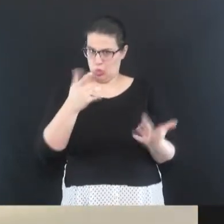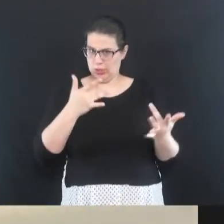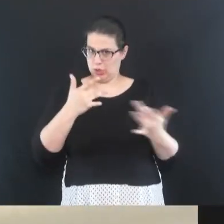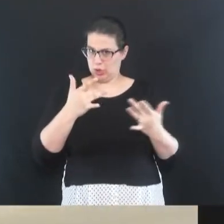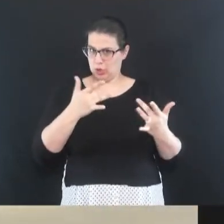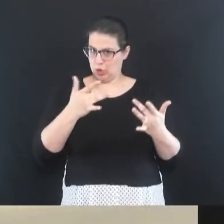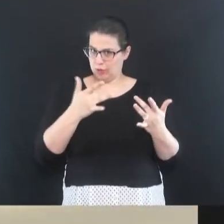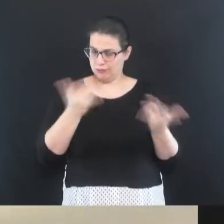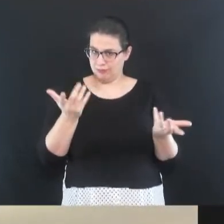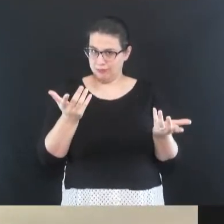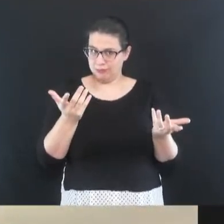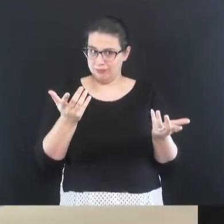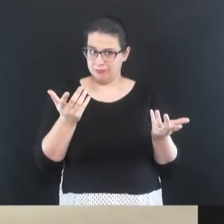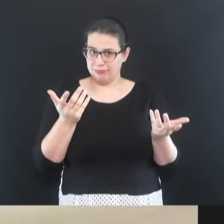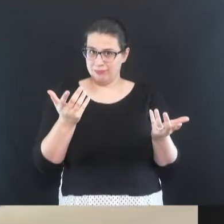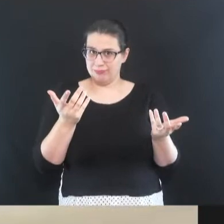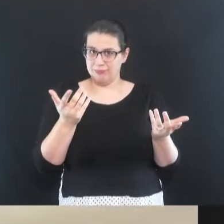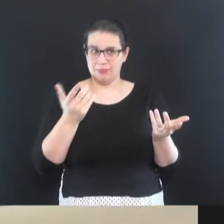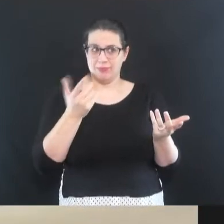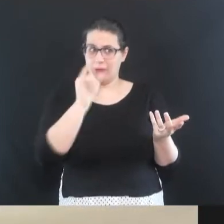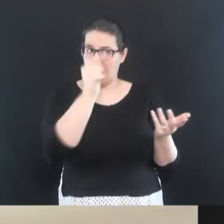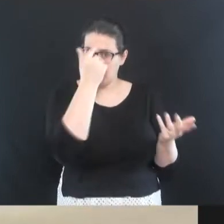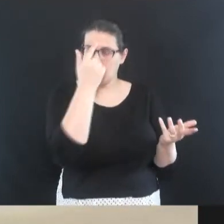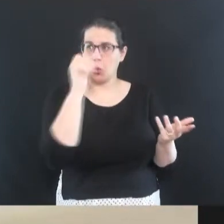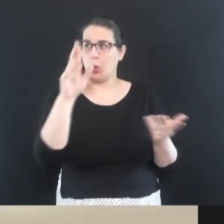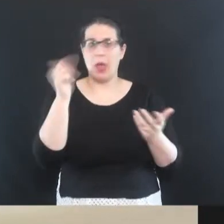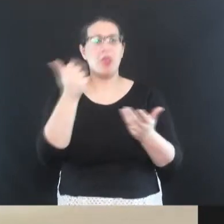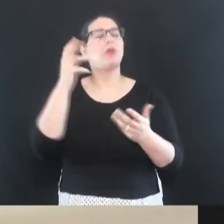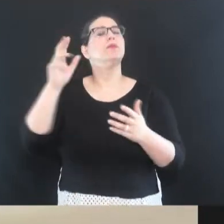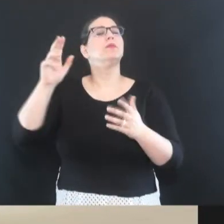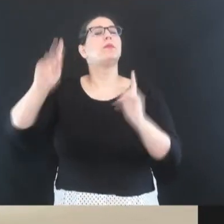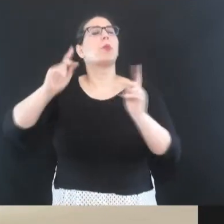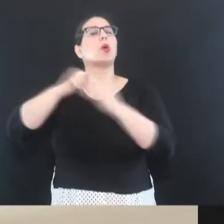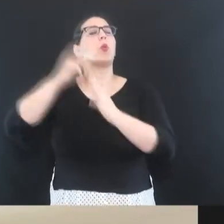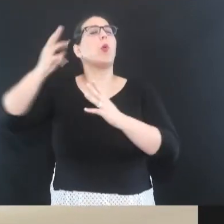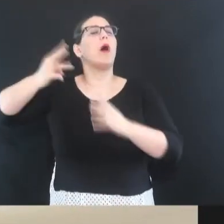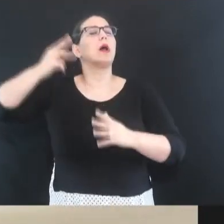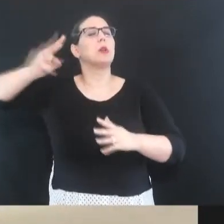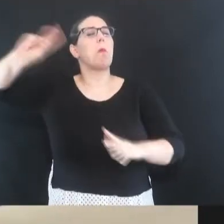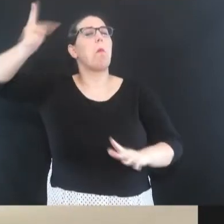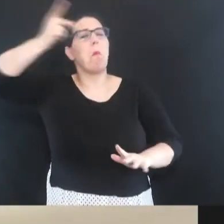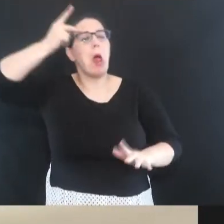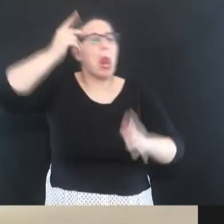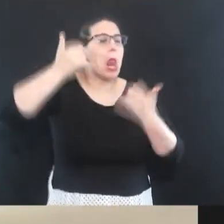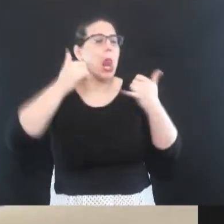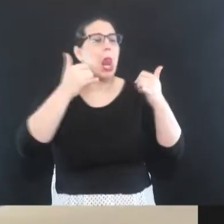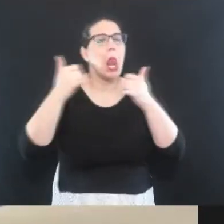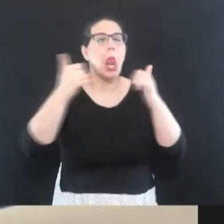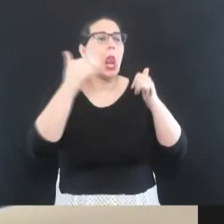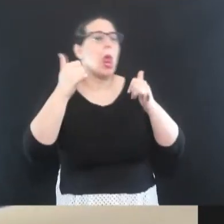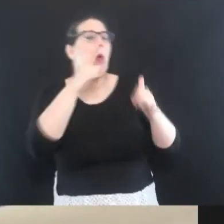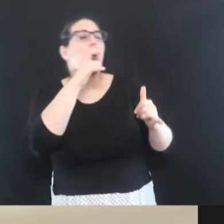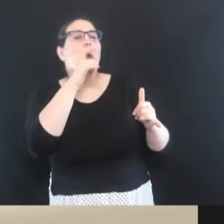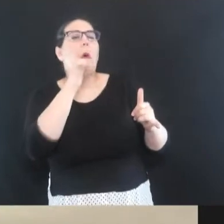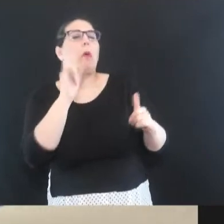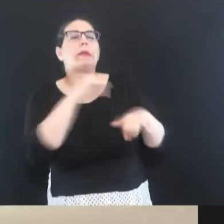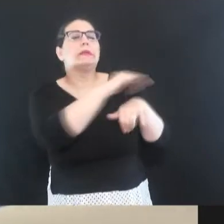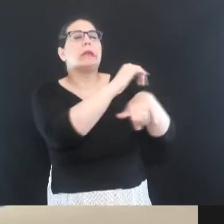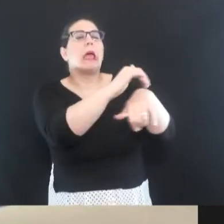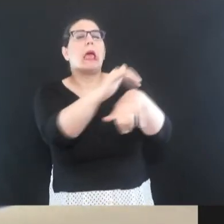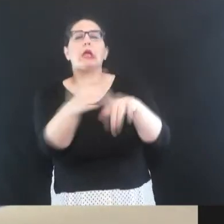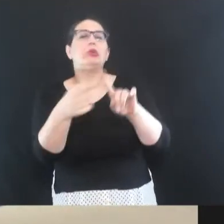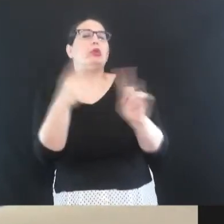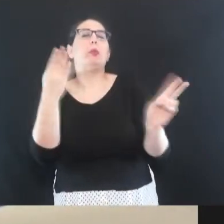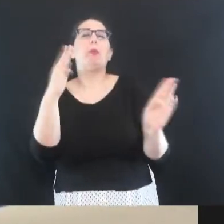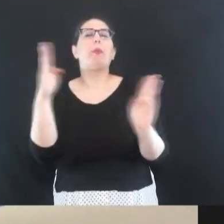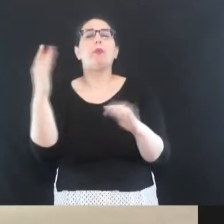wants to weigh in, that people in Washington are playing politics with this and maybe distributing monoclonal antibodies to states that are a little